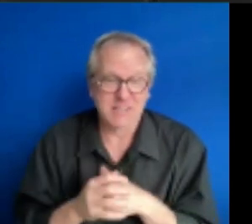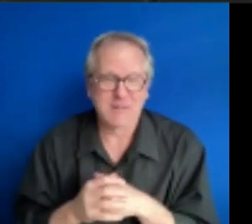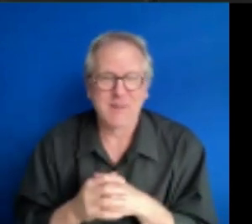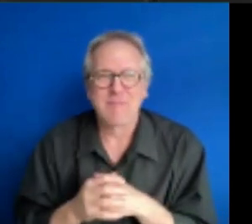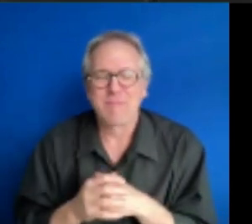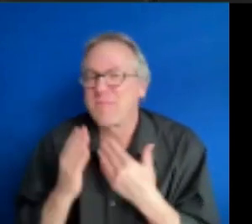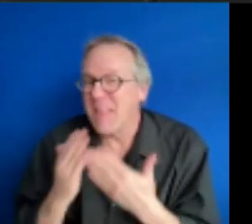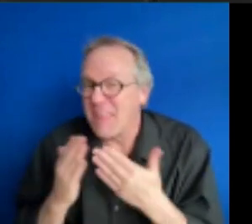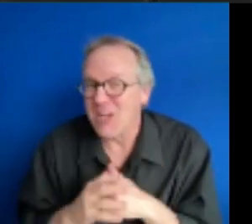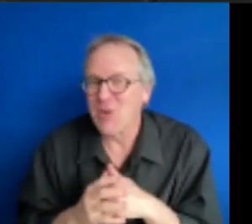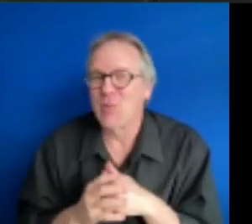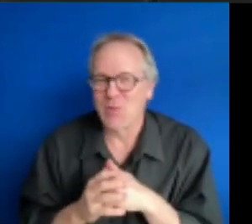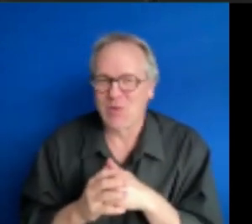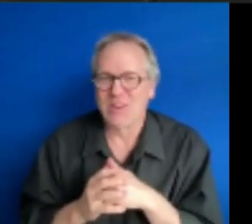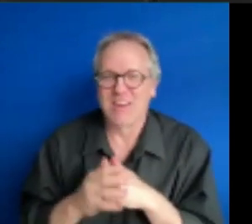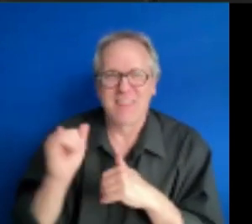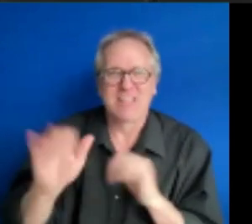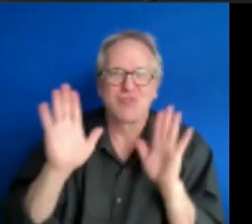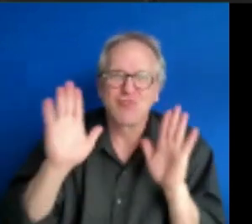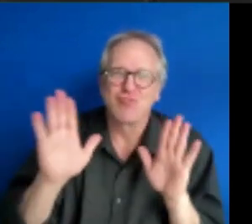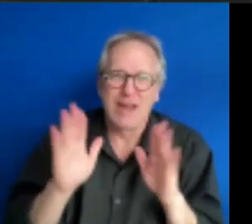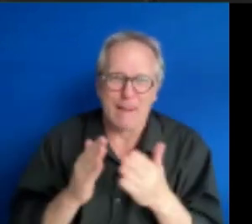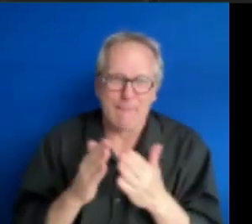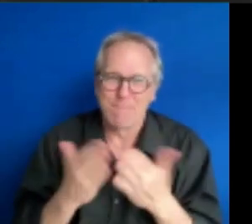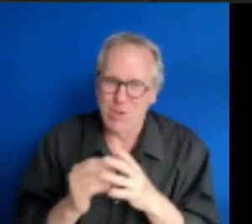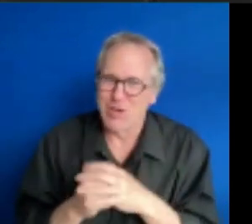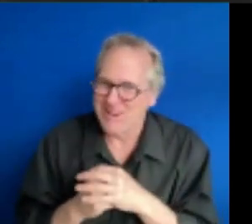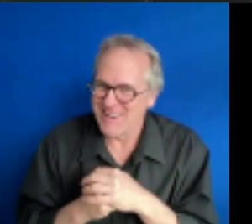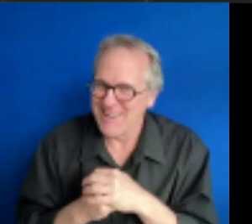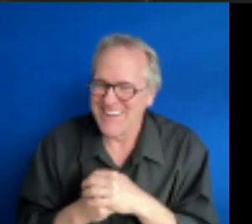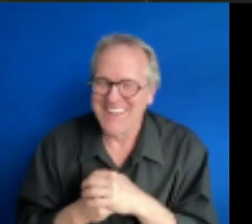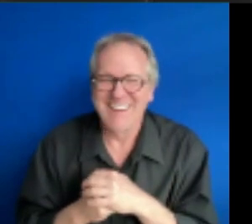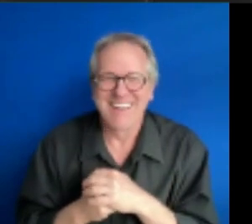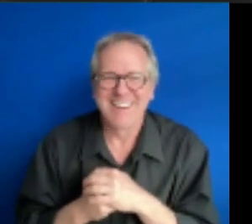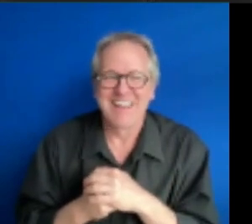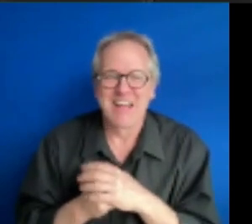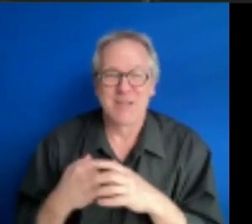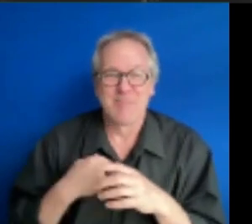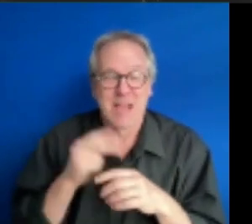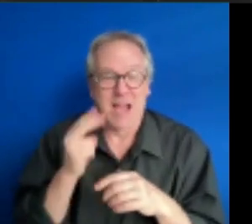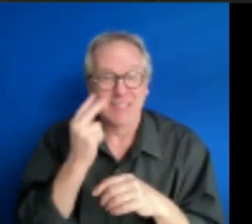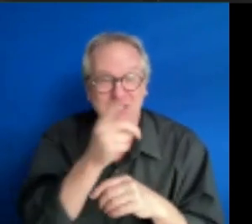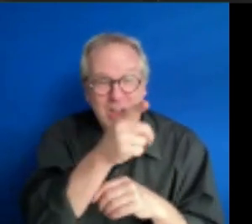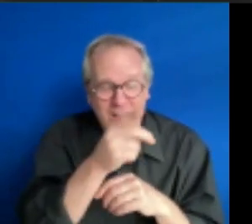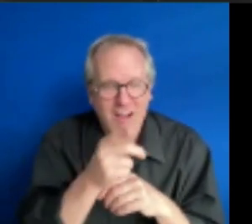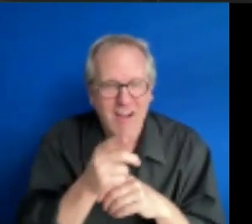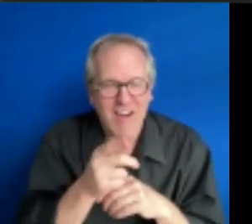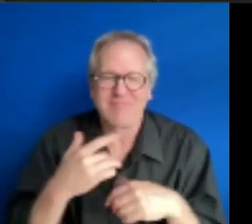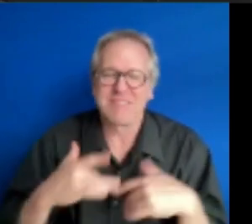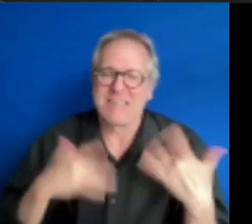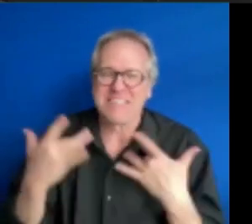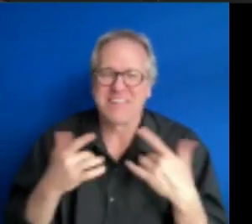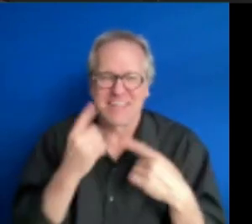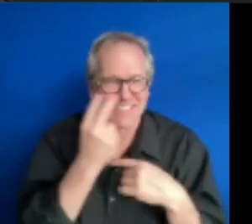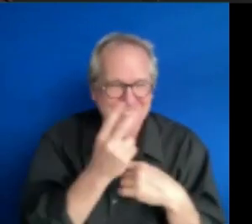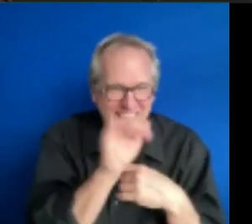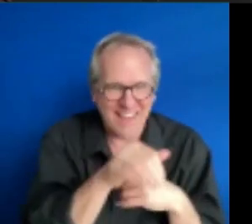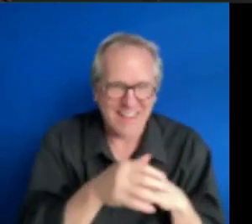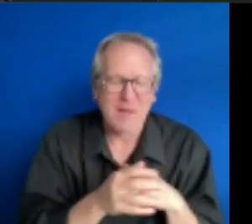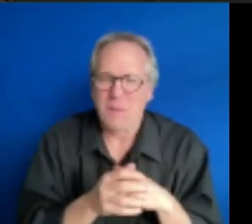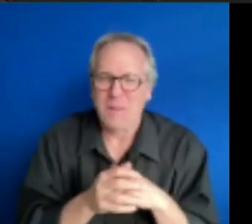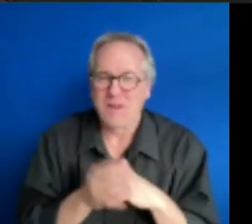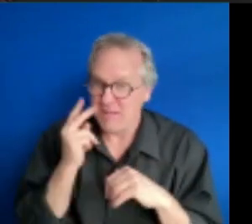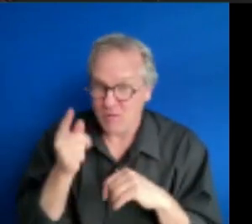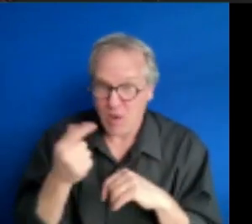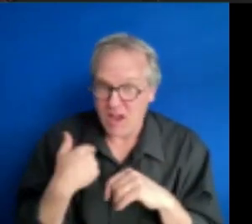Yes, thank you. It is a great book. I was so excited to see it. And I do hope people, if you